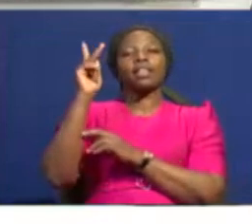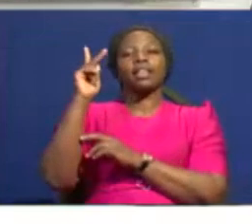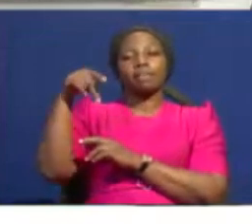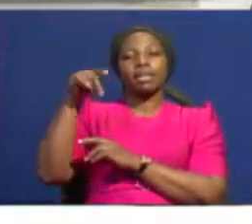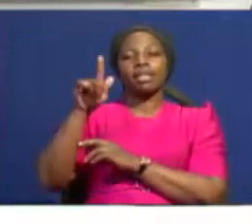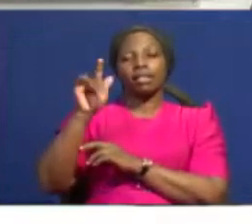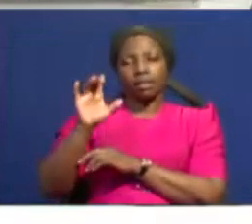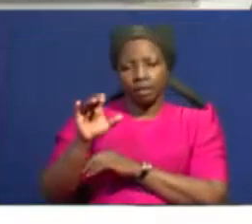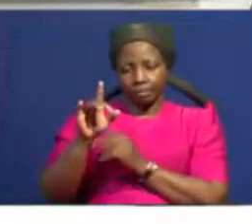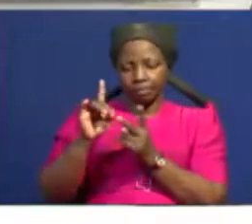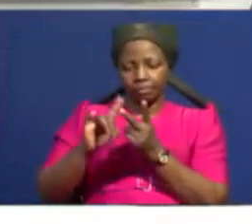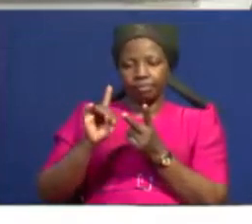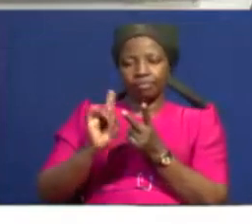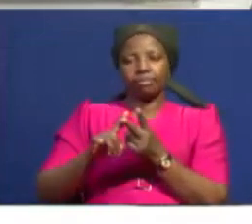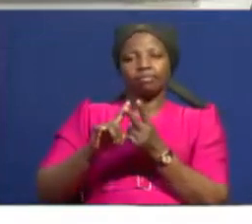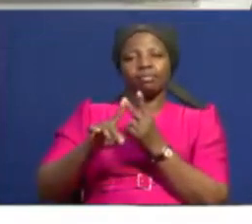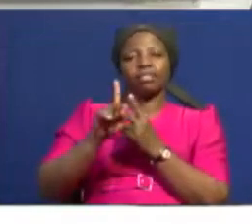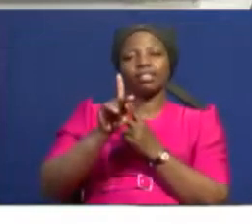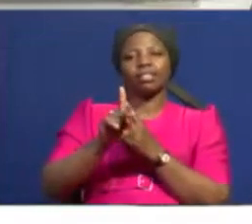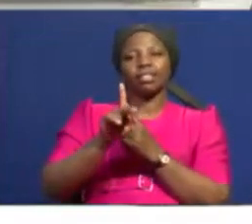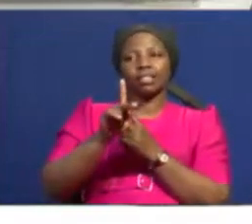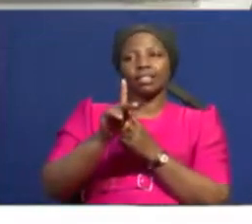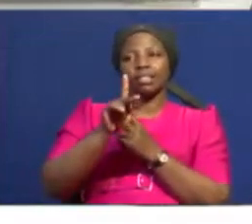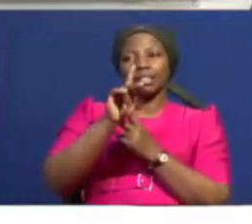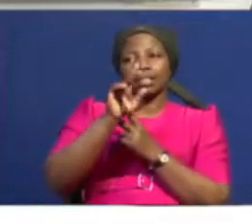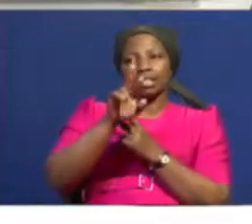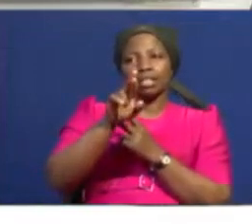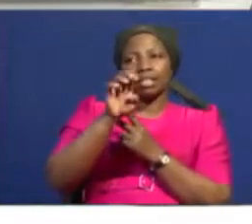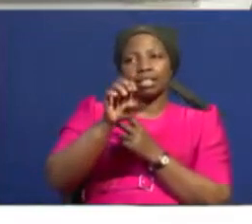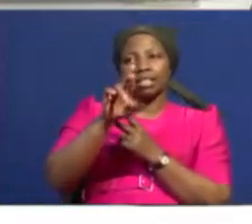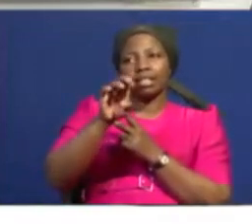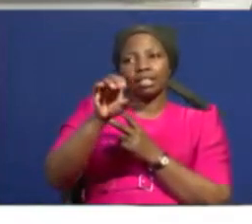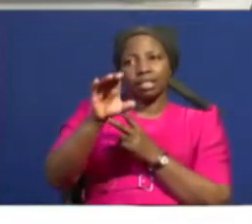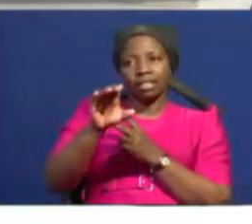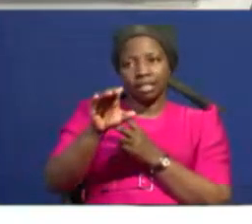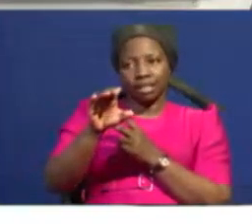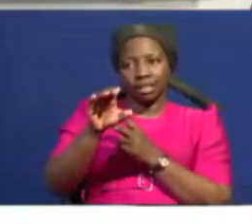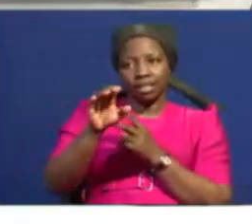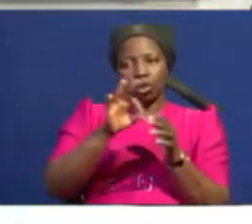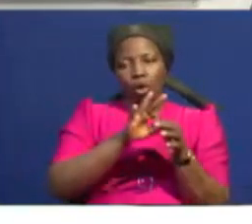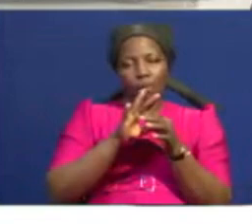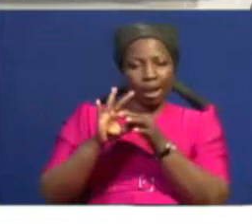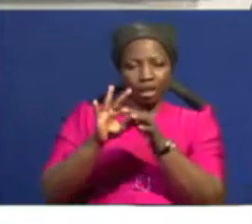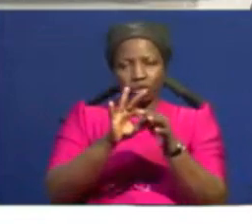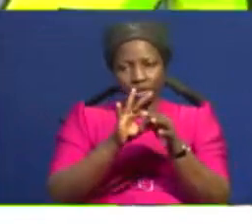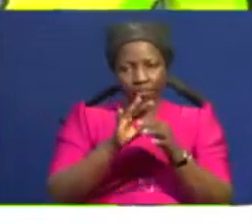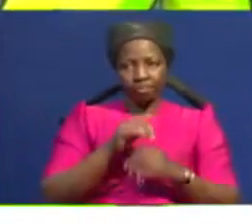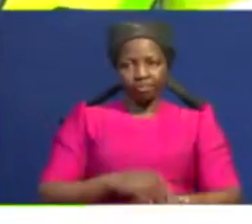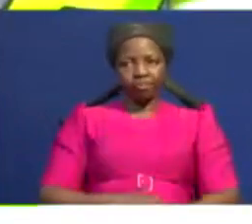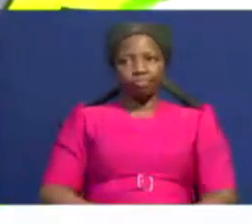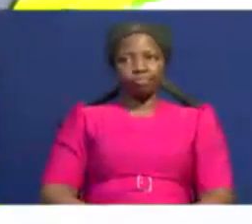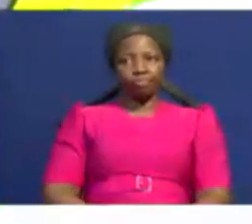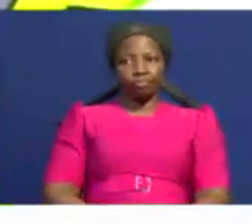Company and the Rural Electrification and Renewable Energy Corporation.